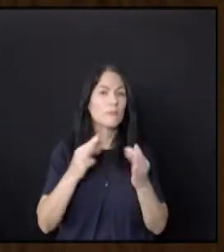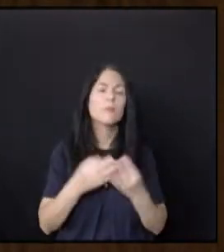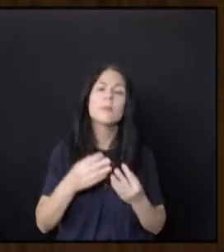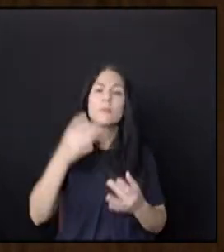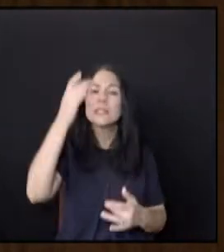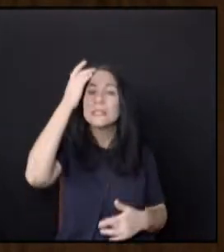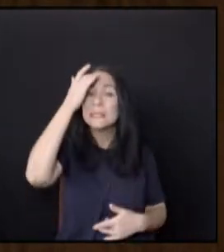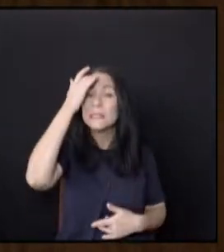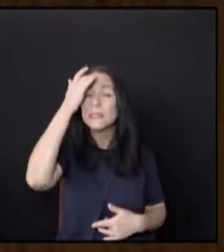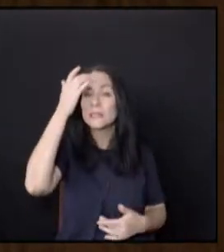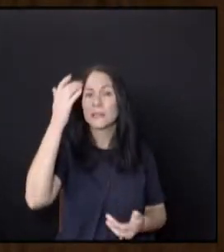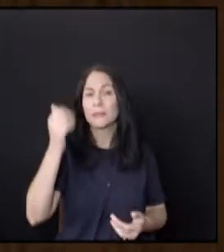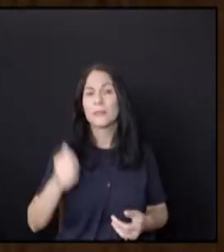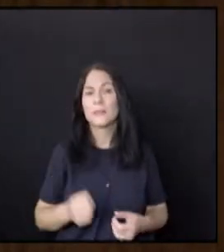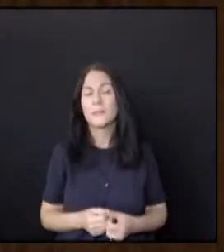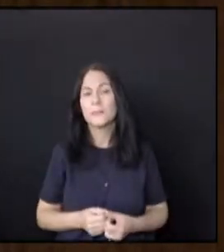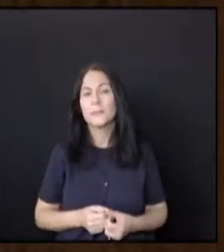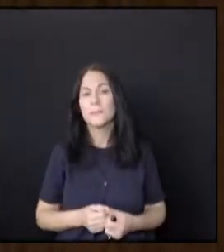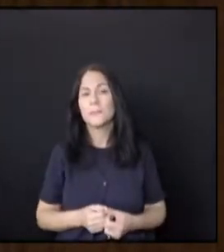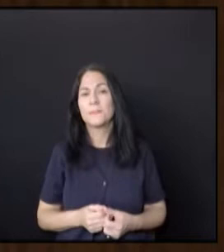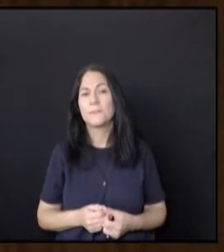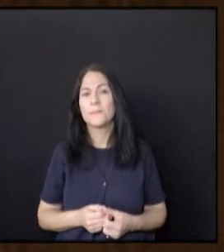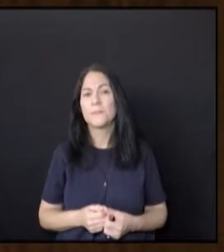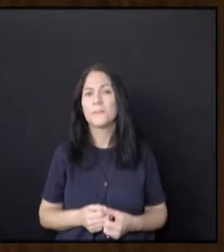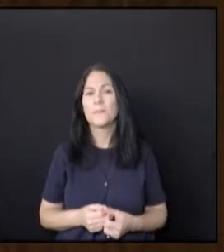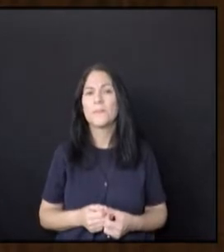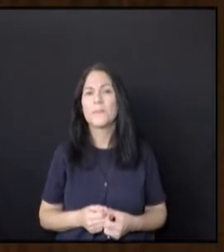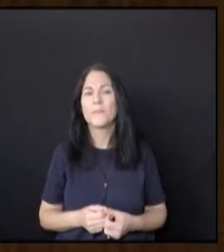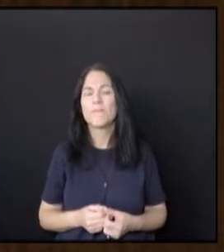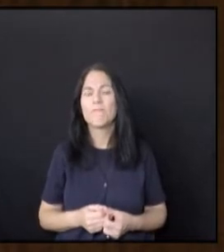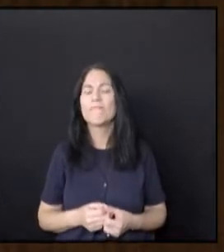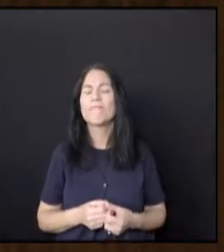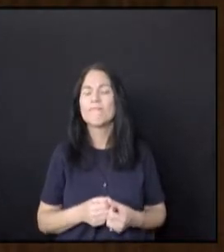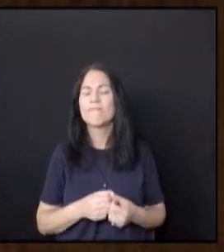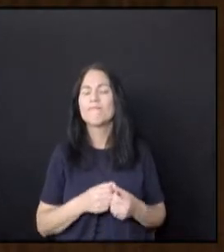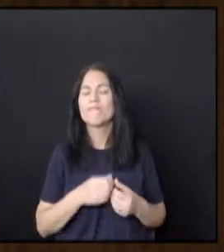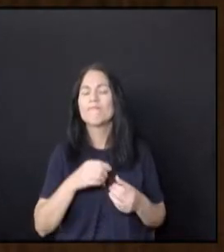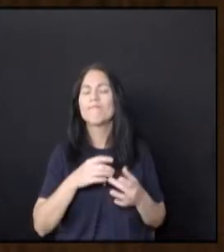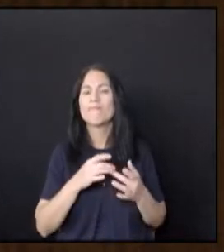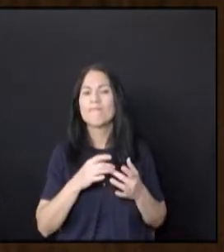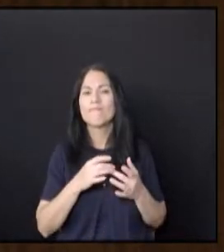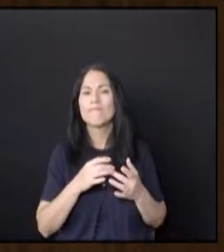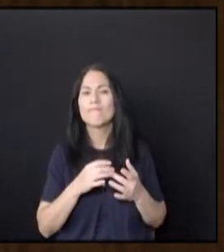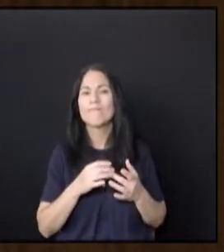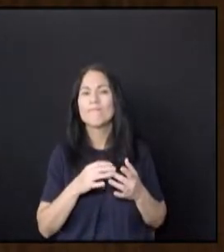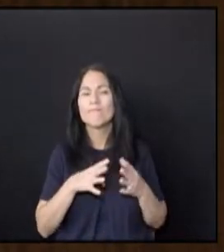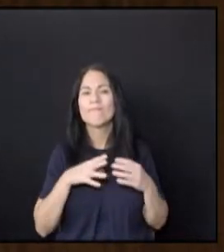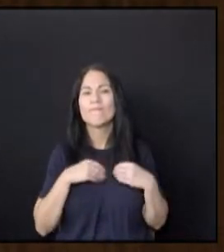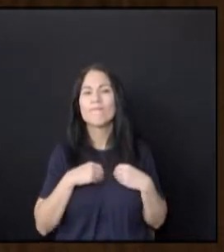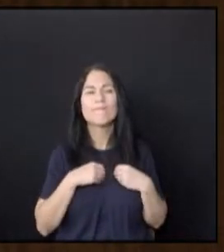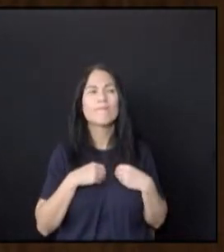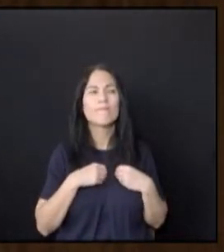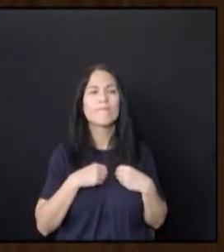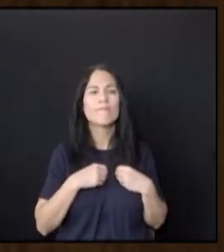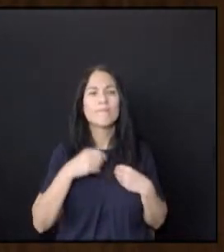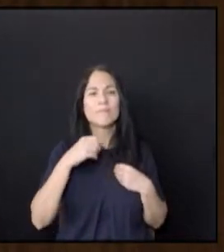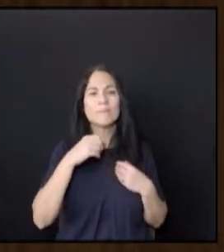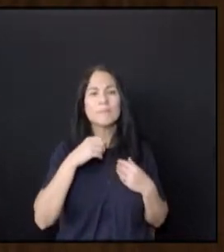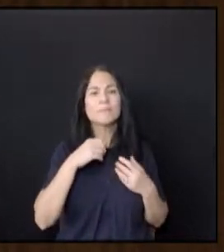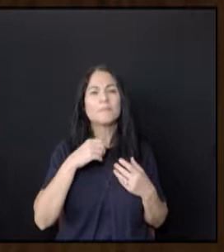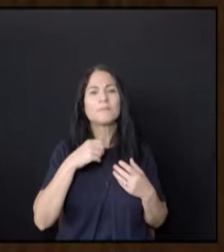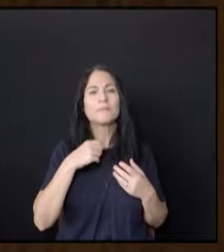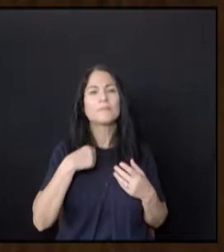well physically, just take this to heart, because we serve the healer.